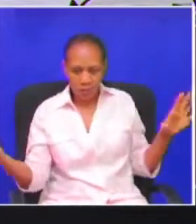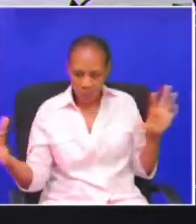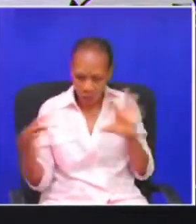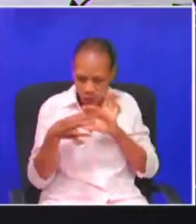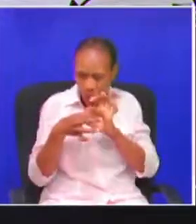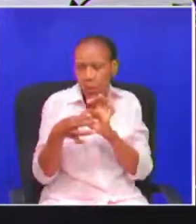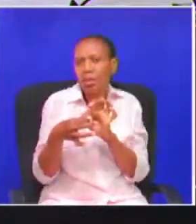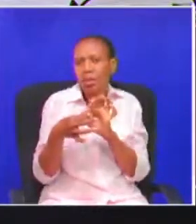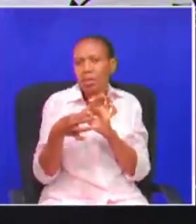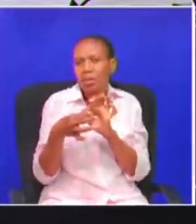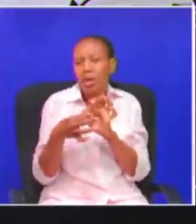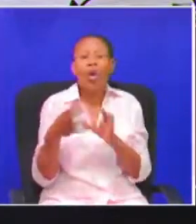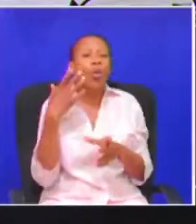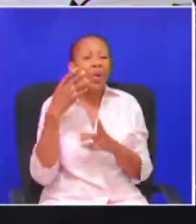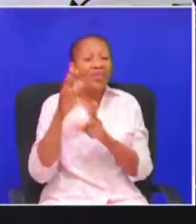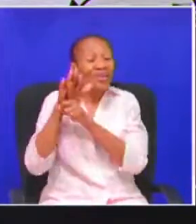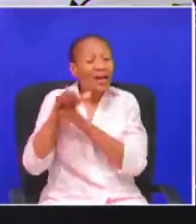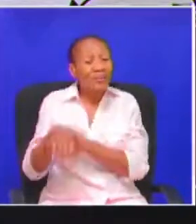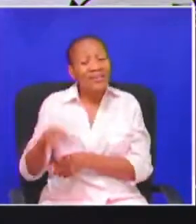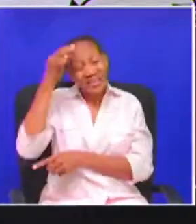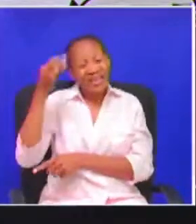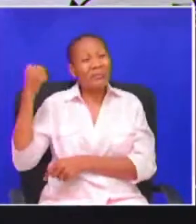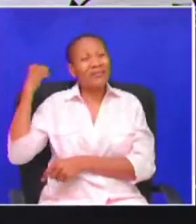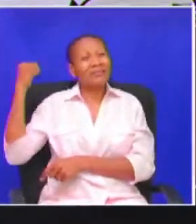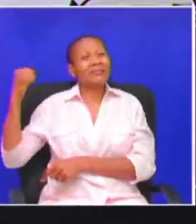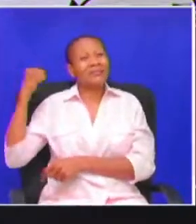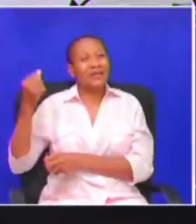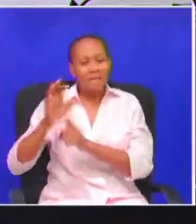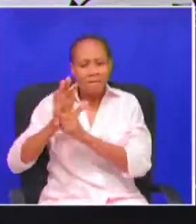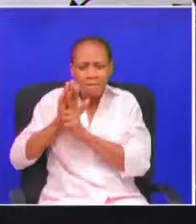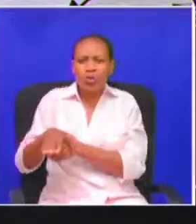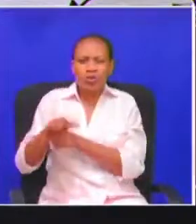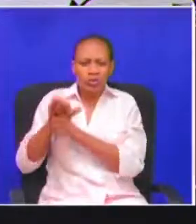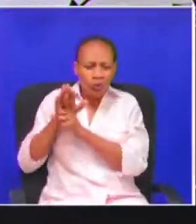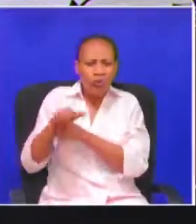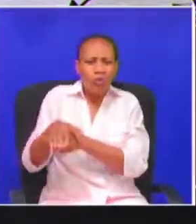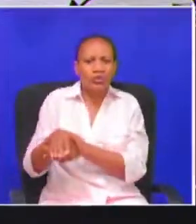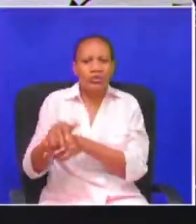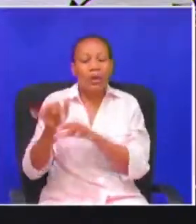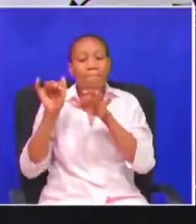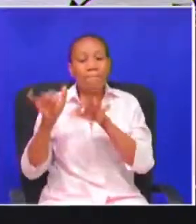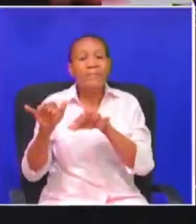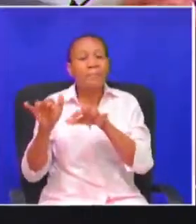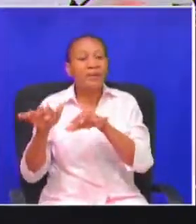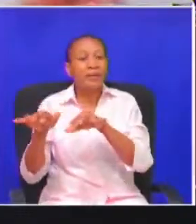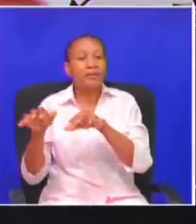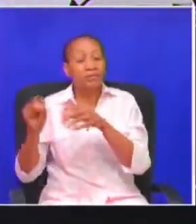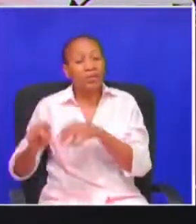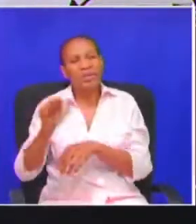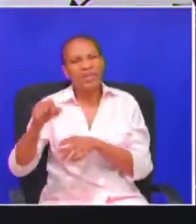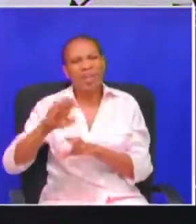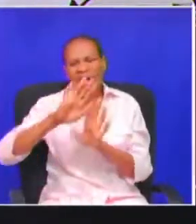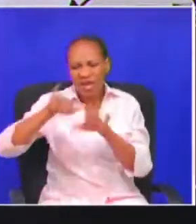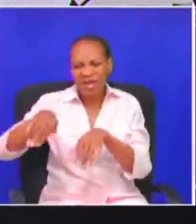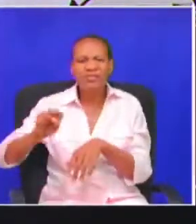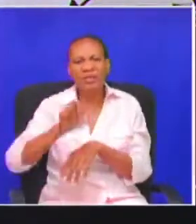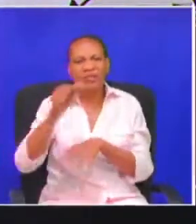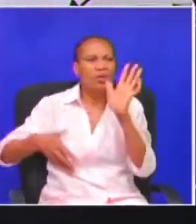When the apartheid government forced many of our compatriots outside of our country, we were well